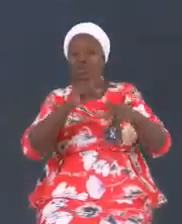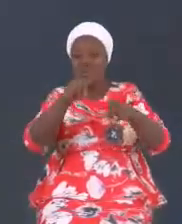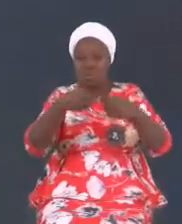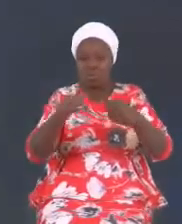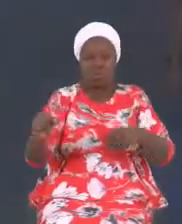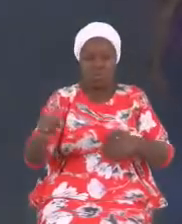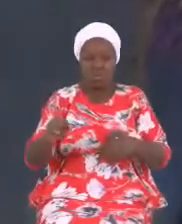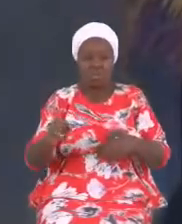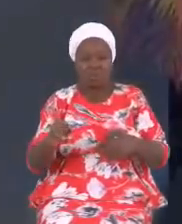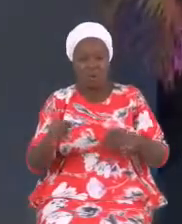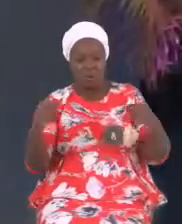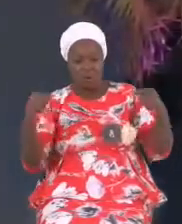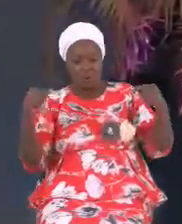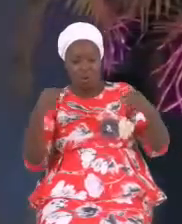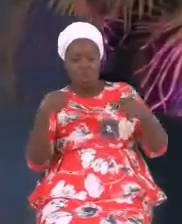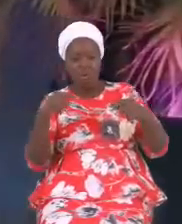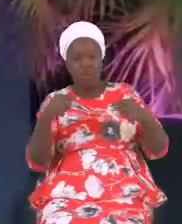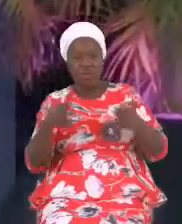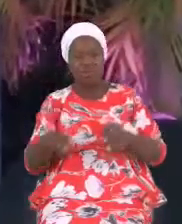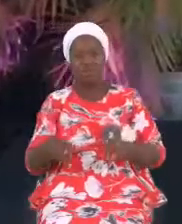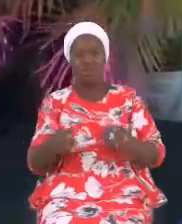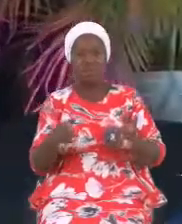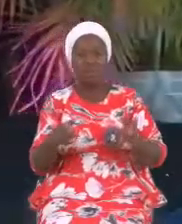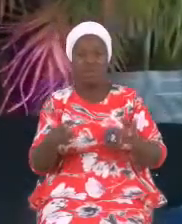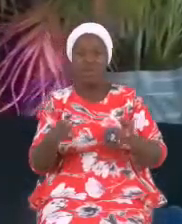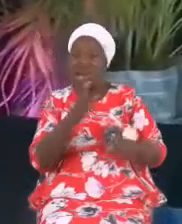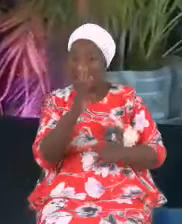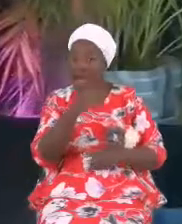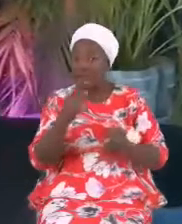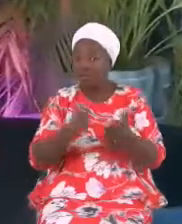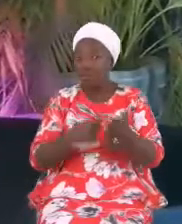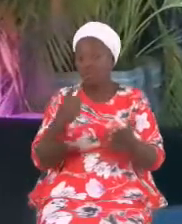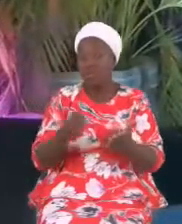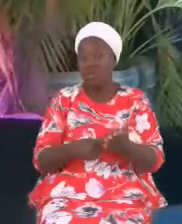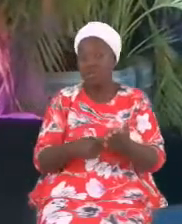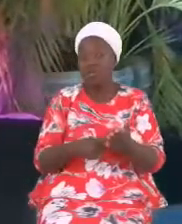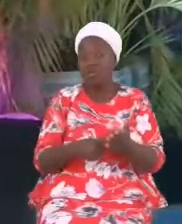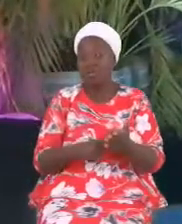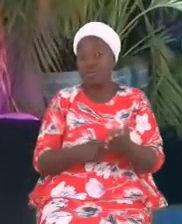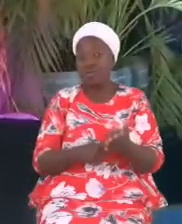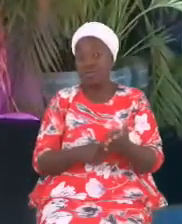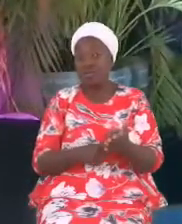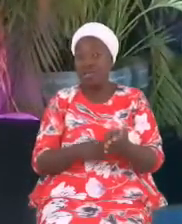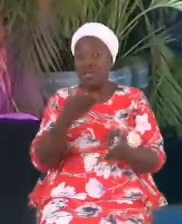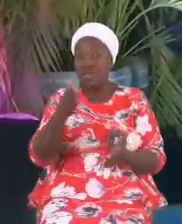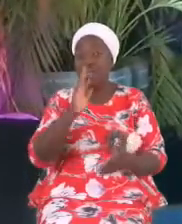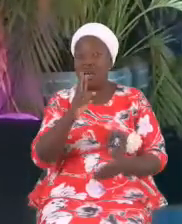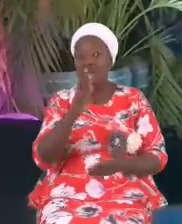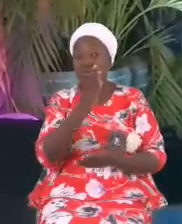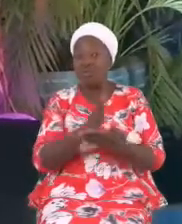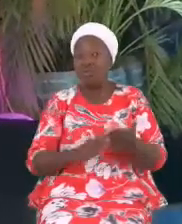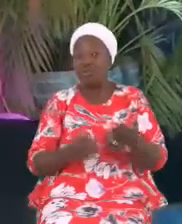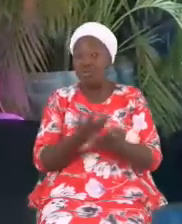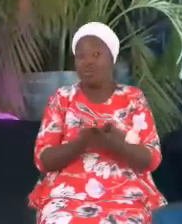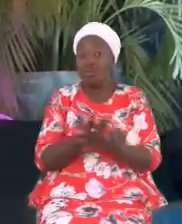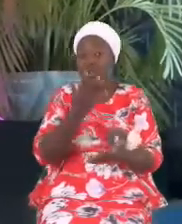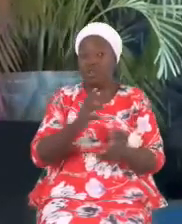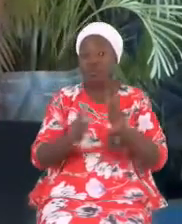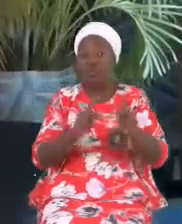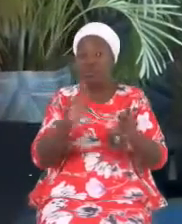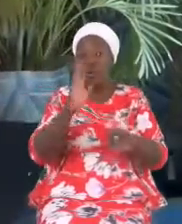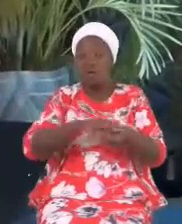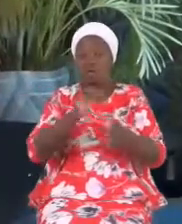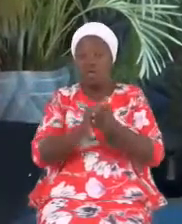opposite direction. And sometimes there are some rich people on that